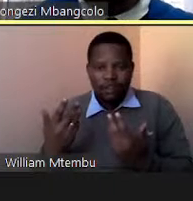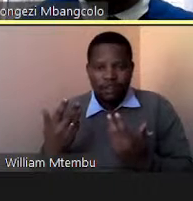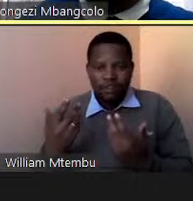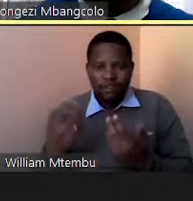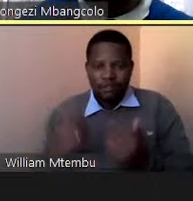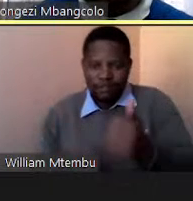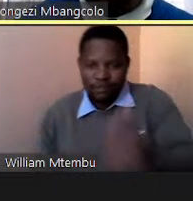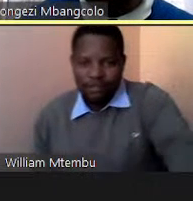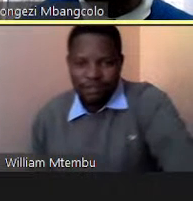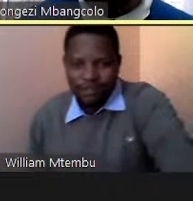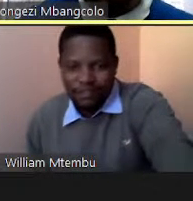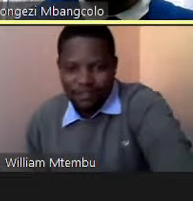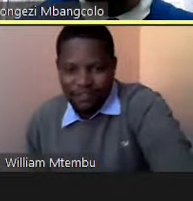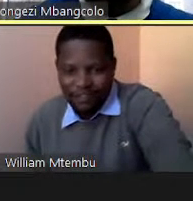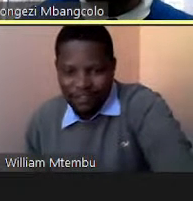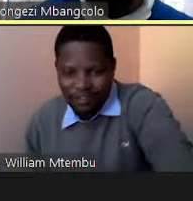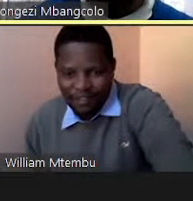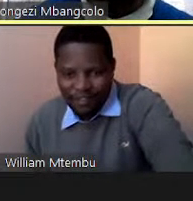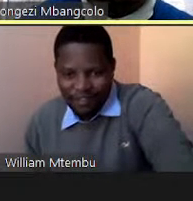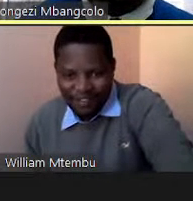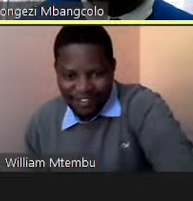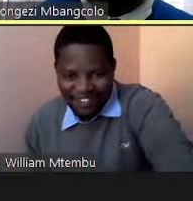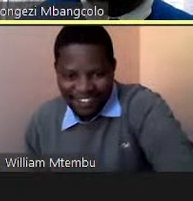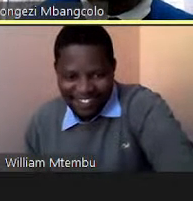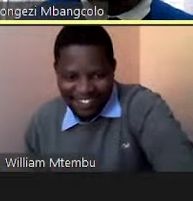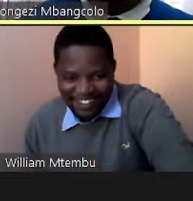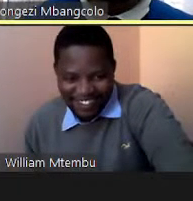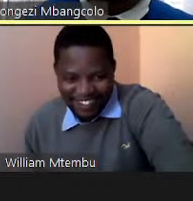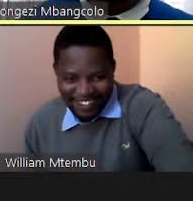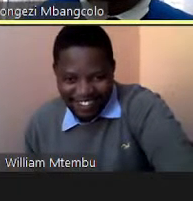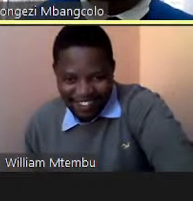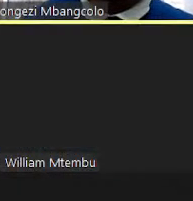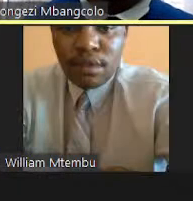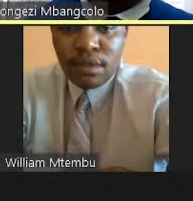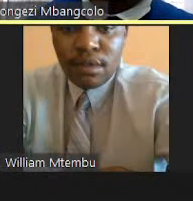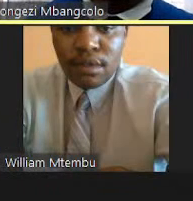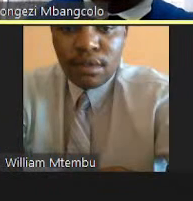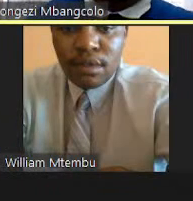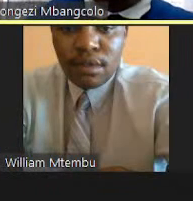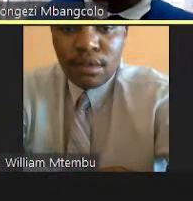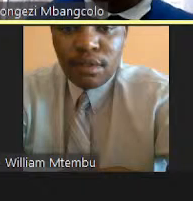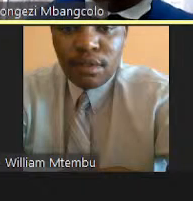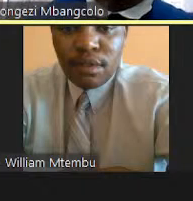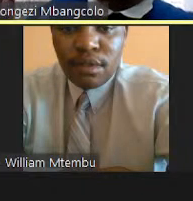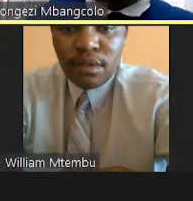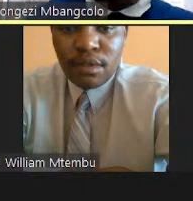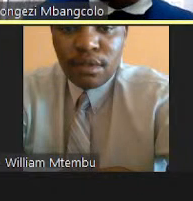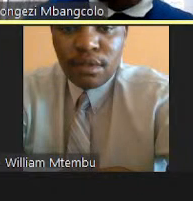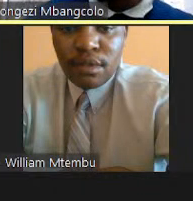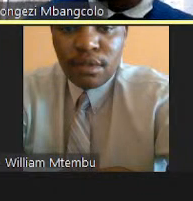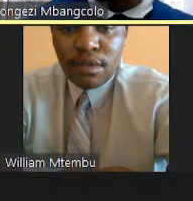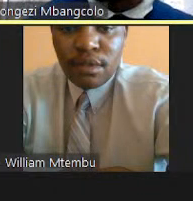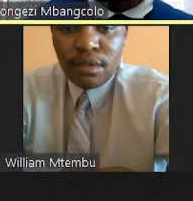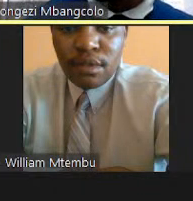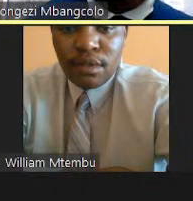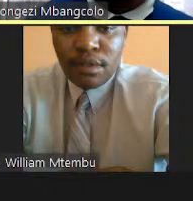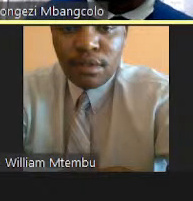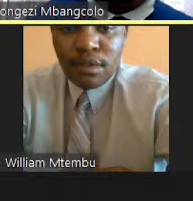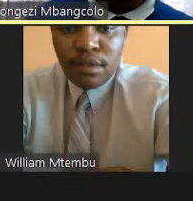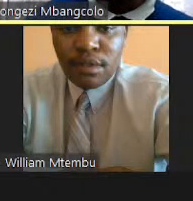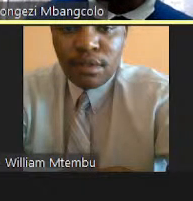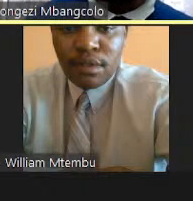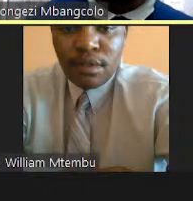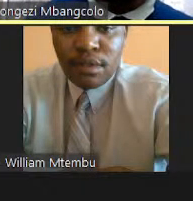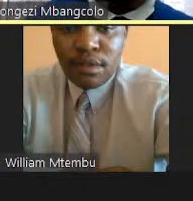beginning to the end, and the question was, if we subsidize almost everything that